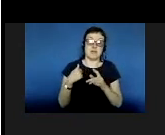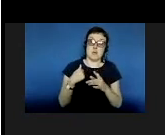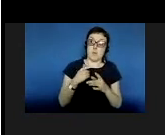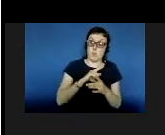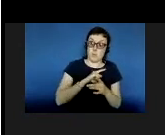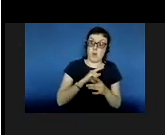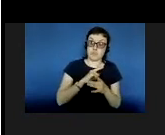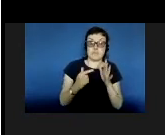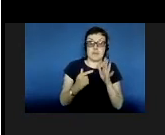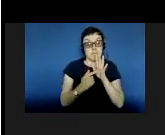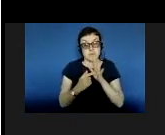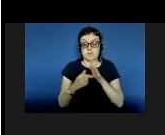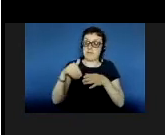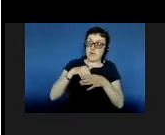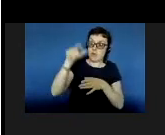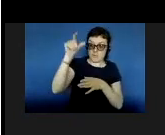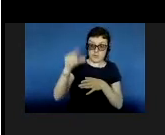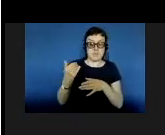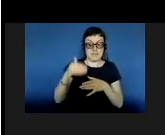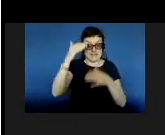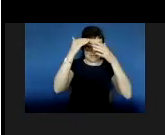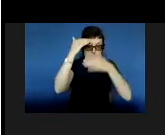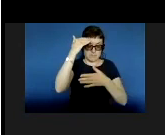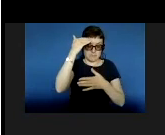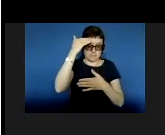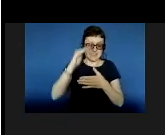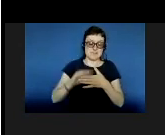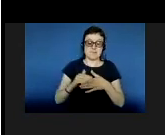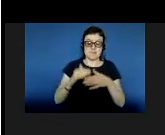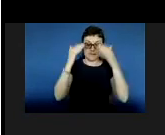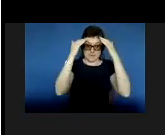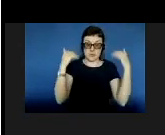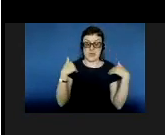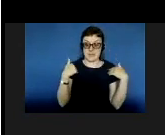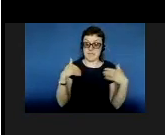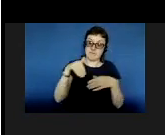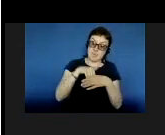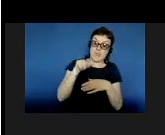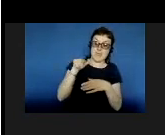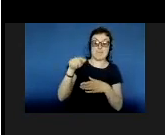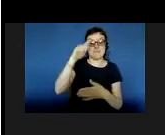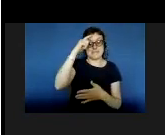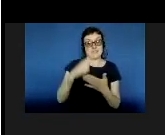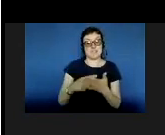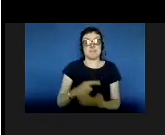people and artists with their own lived experience in making decisions in this area.